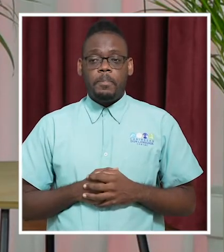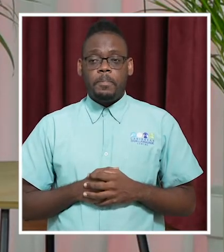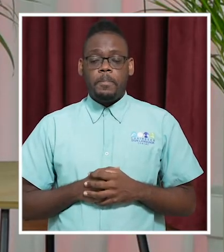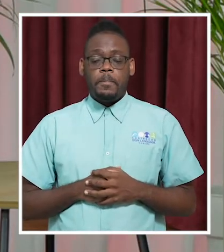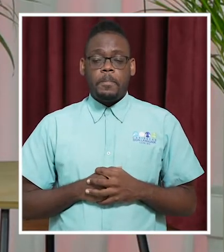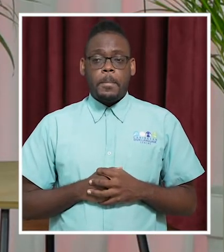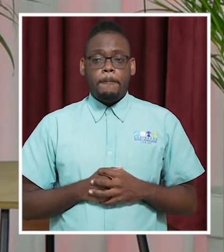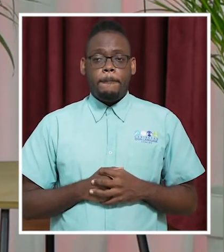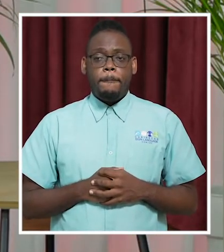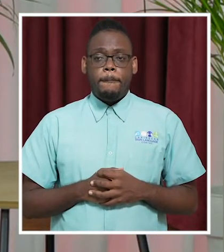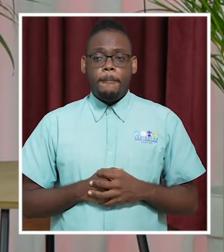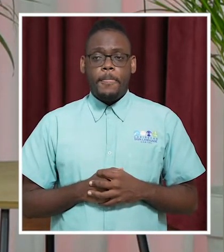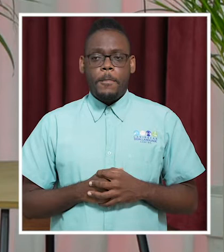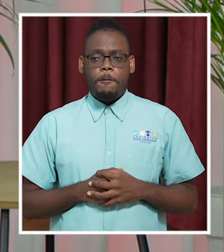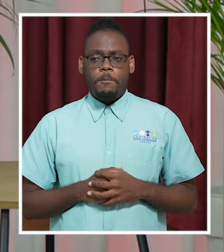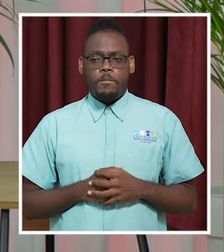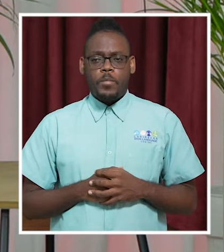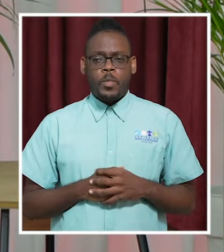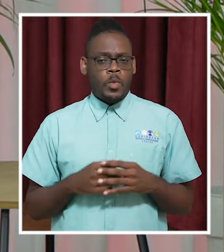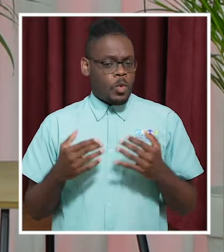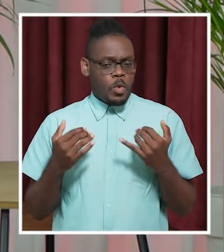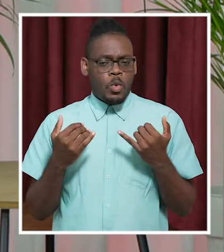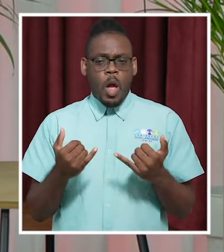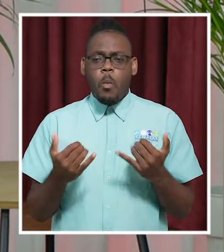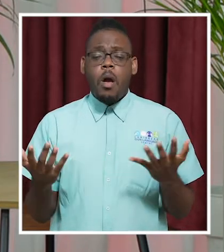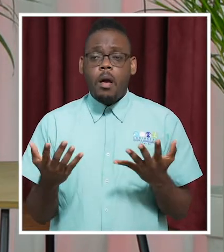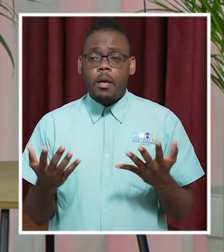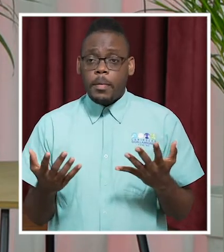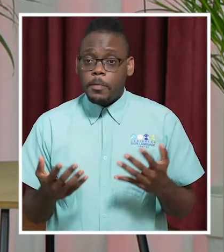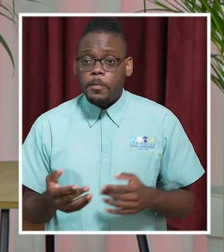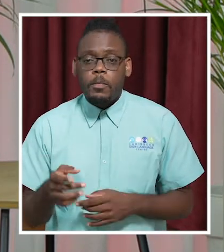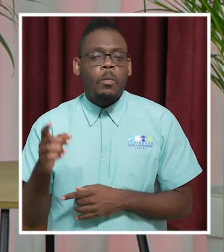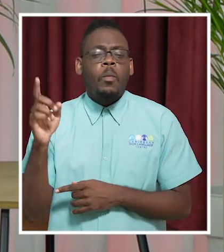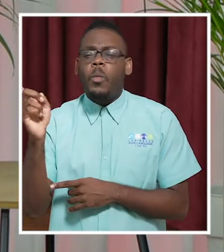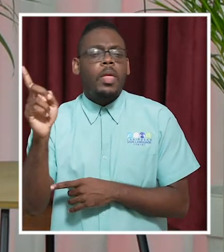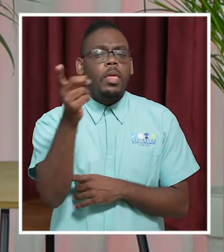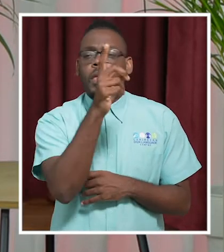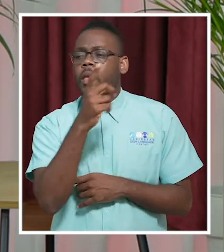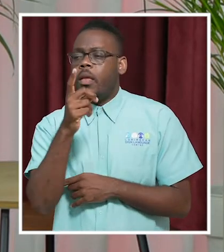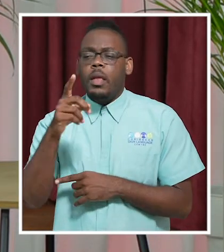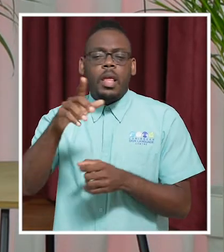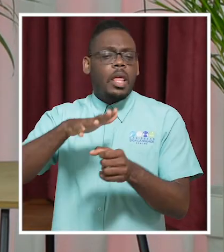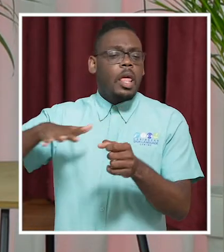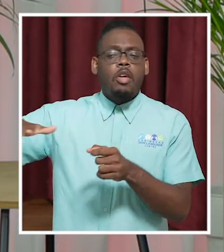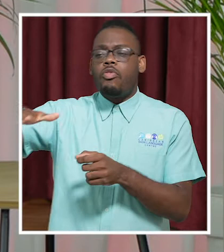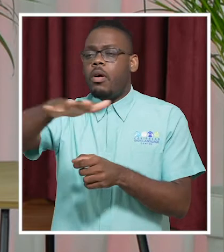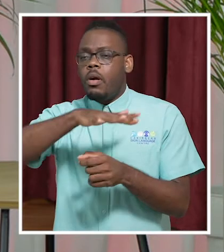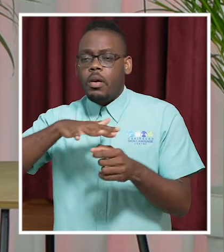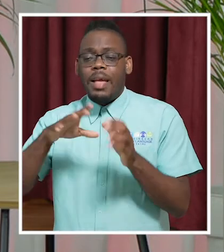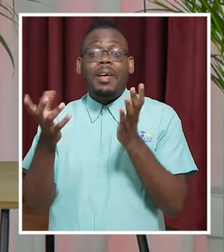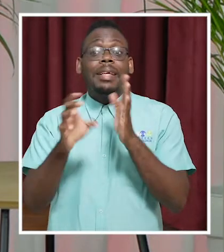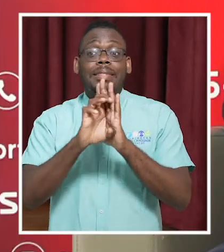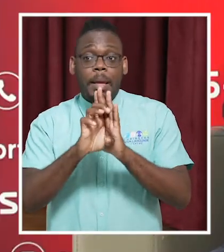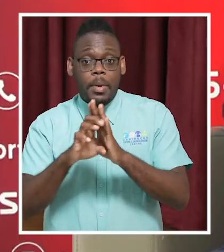consideration for spatial environment in terms of geography? Is there a tendency to see the more urbanized areas? Well,